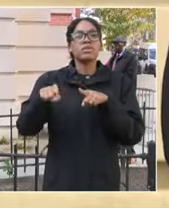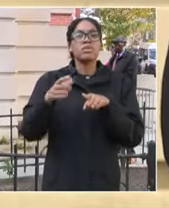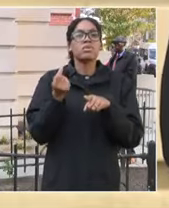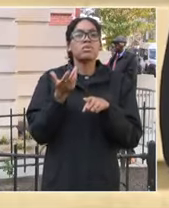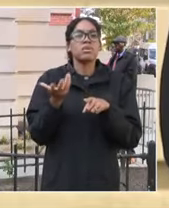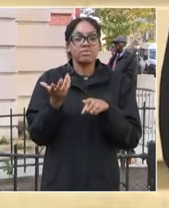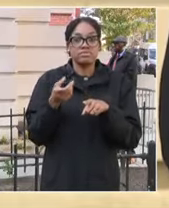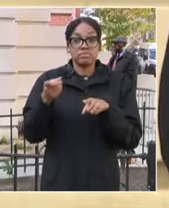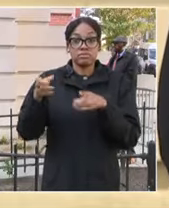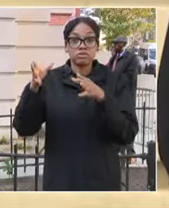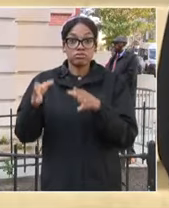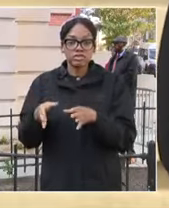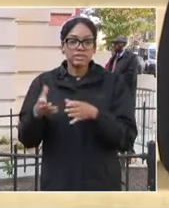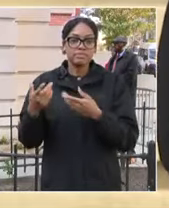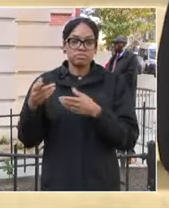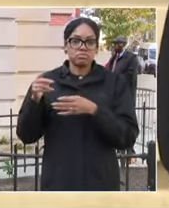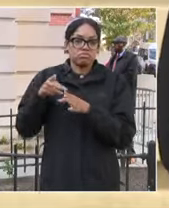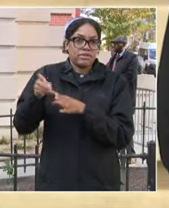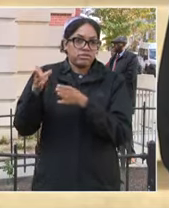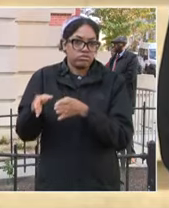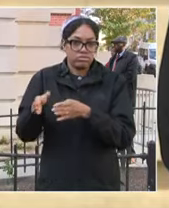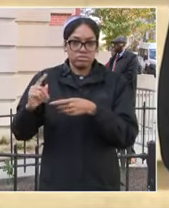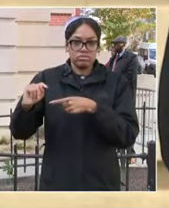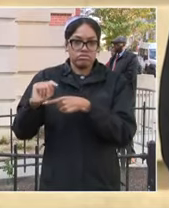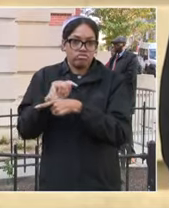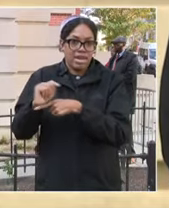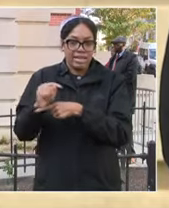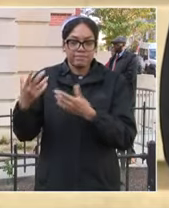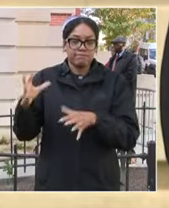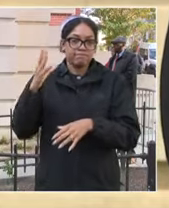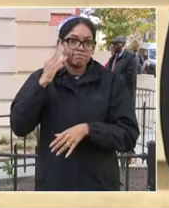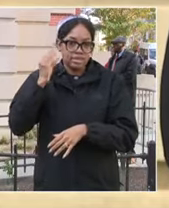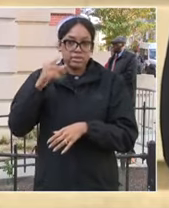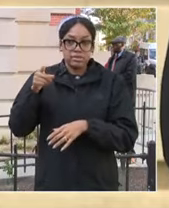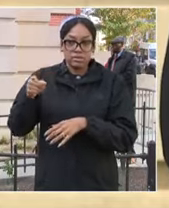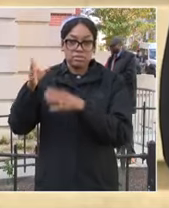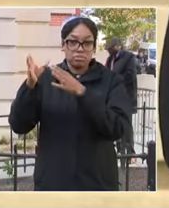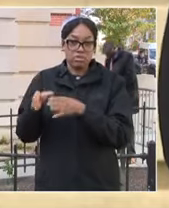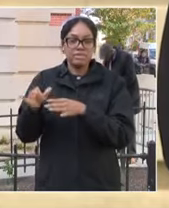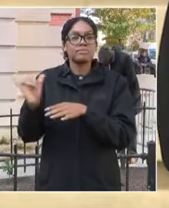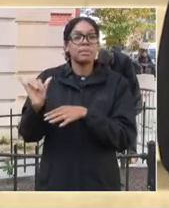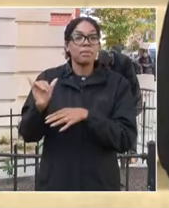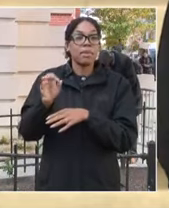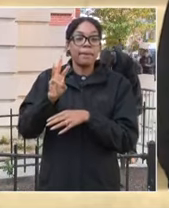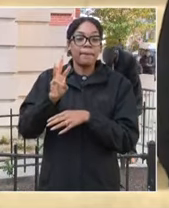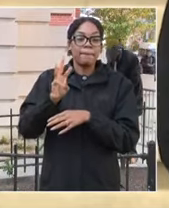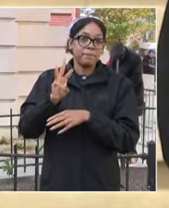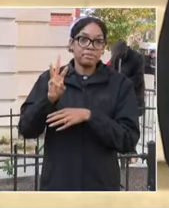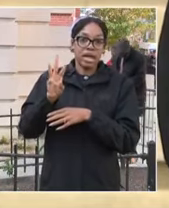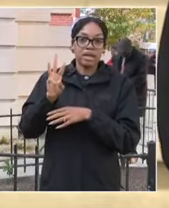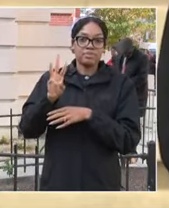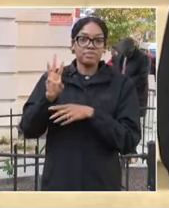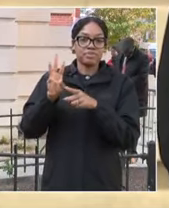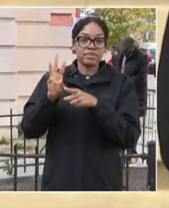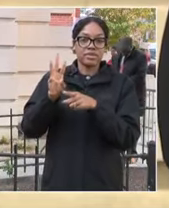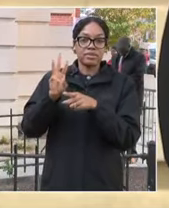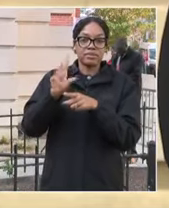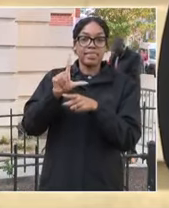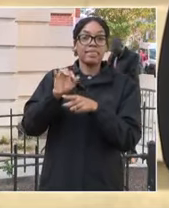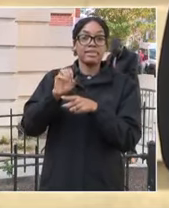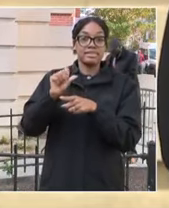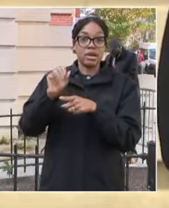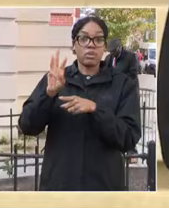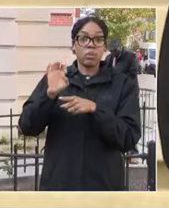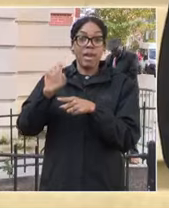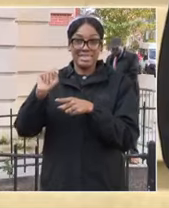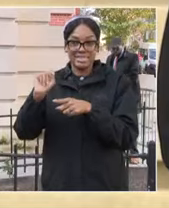in person to make sure our resident knows their options and hopefully accept a ride to